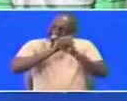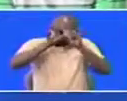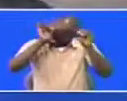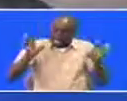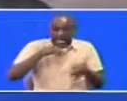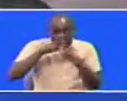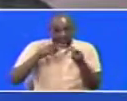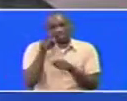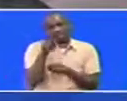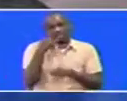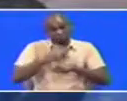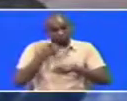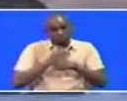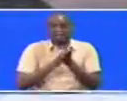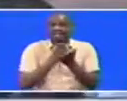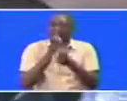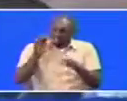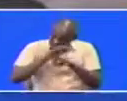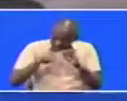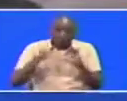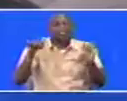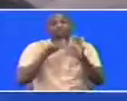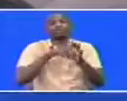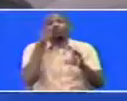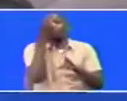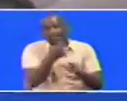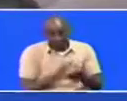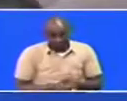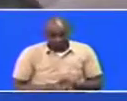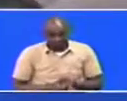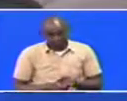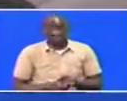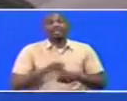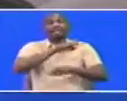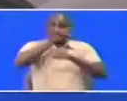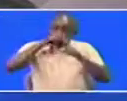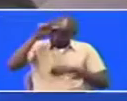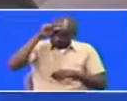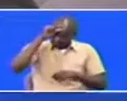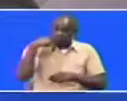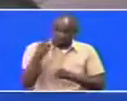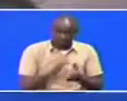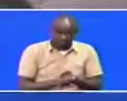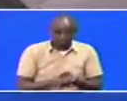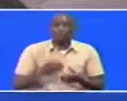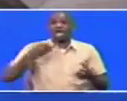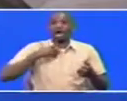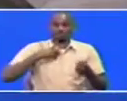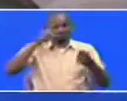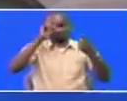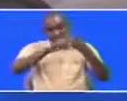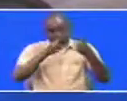on the institutions and facilities which are going to participate in the strike, for the national government, we have